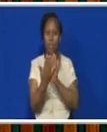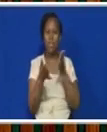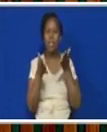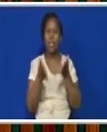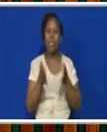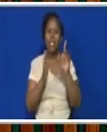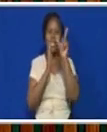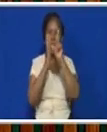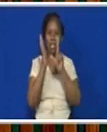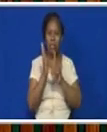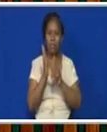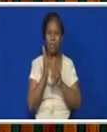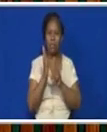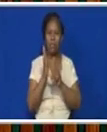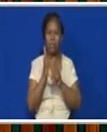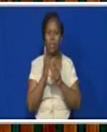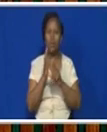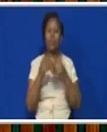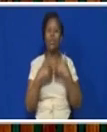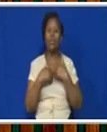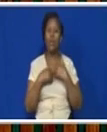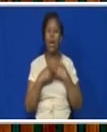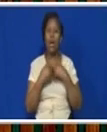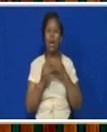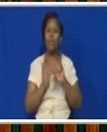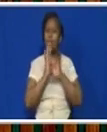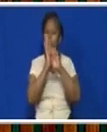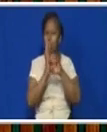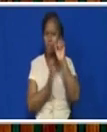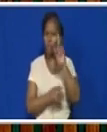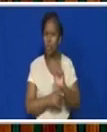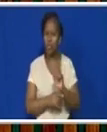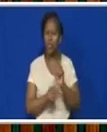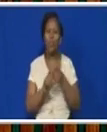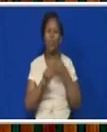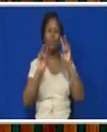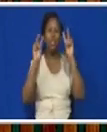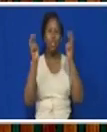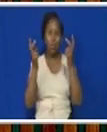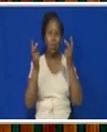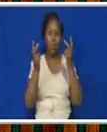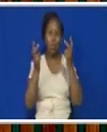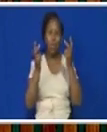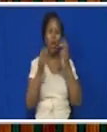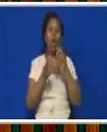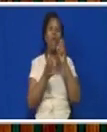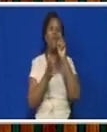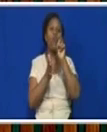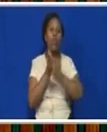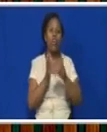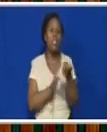this lesson. We're going to have sample questions from the topic of